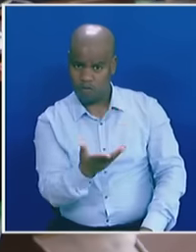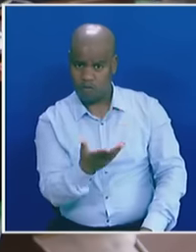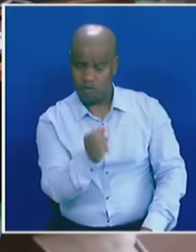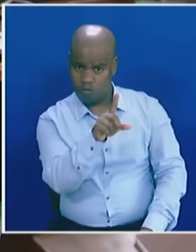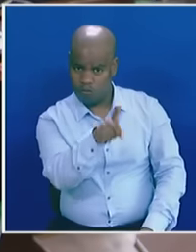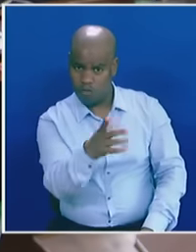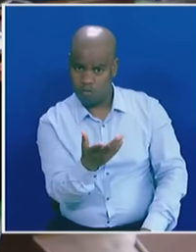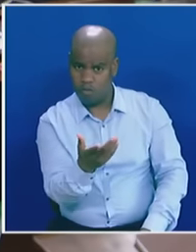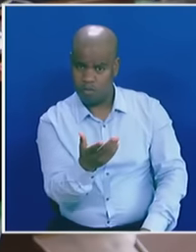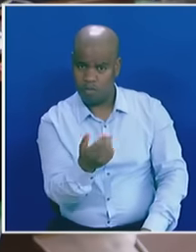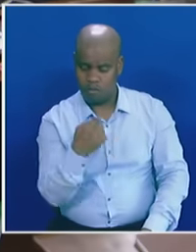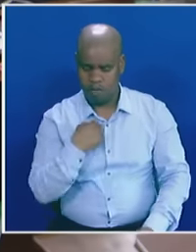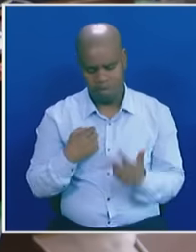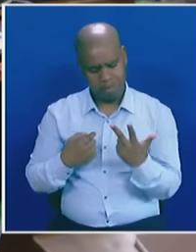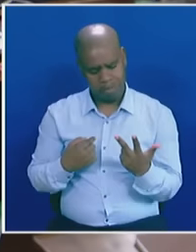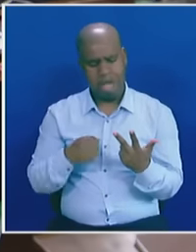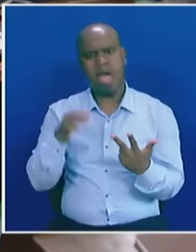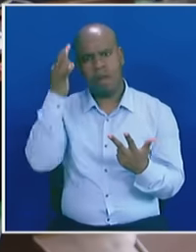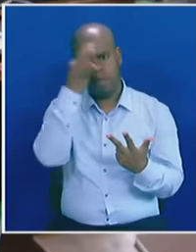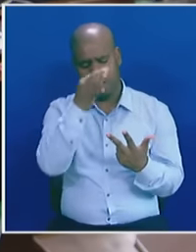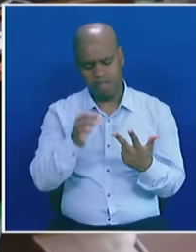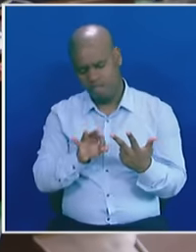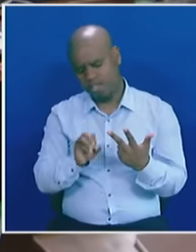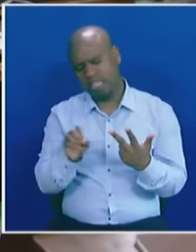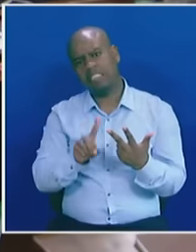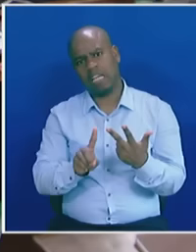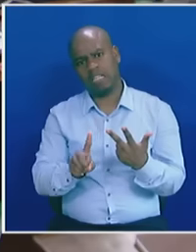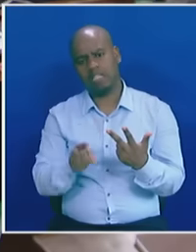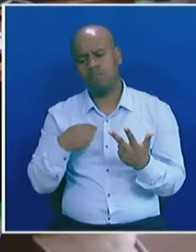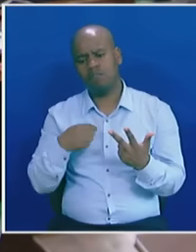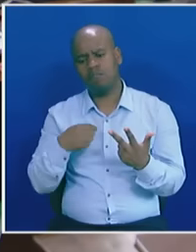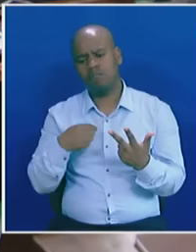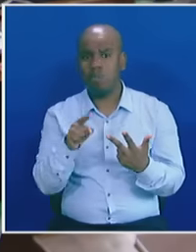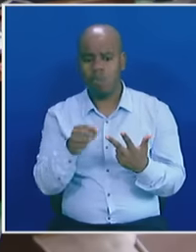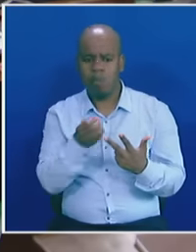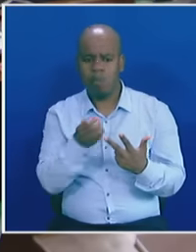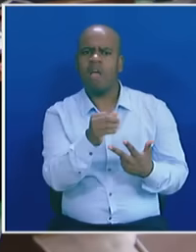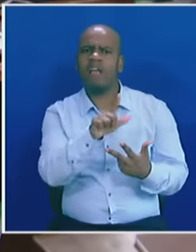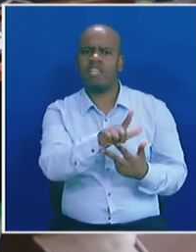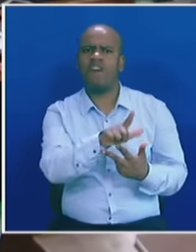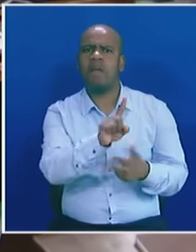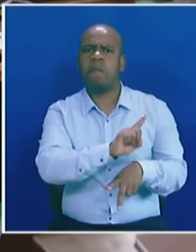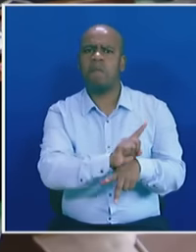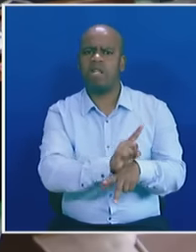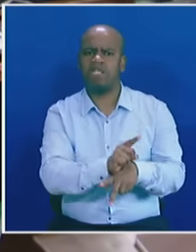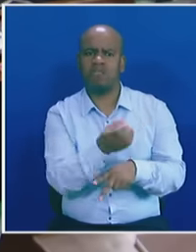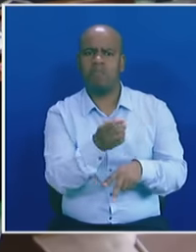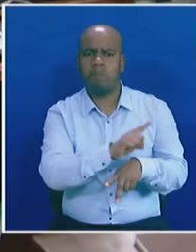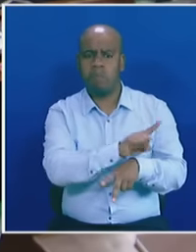Because I've got 8 minutes and 30 seconds so far, and as far as I can see, he's been allocated 7 minutes. Thank you.